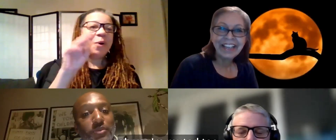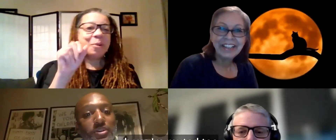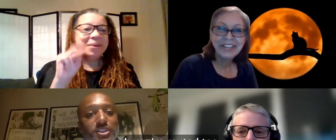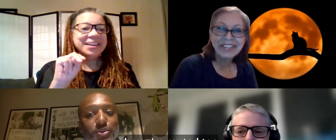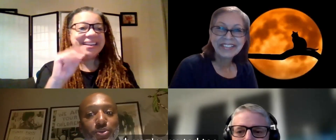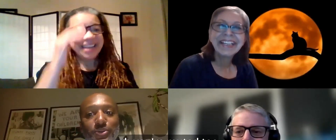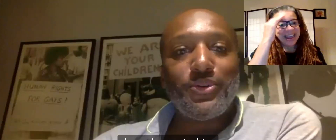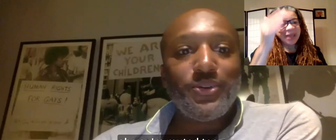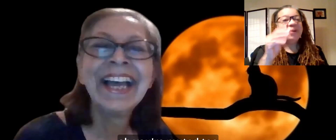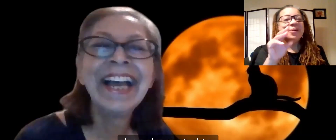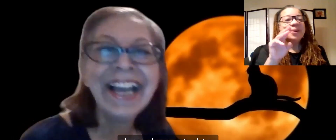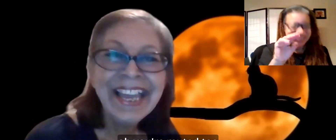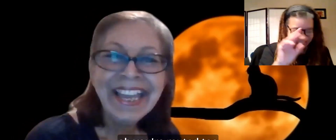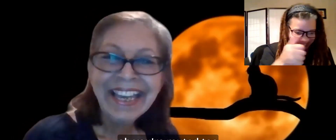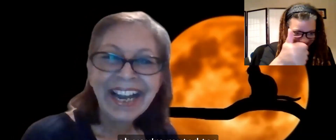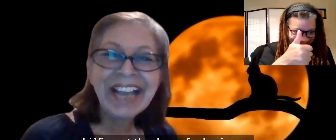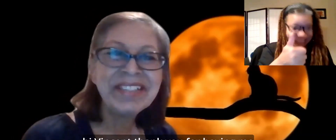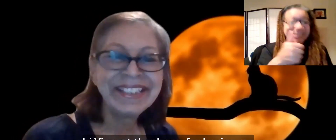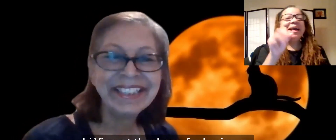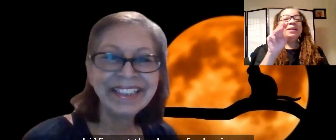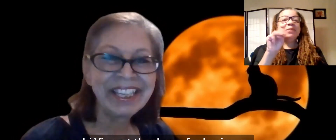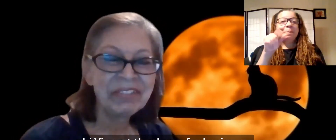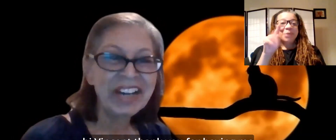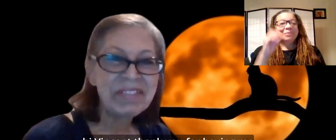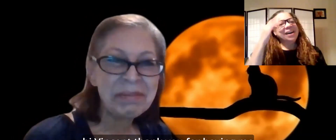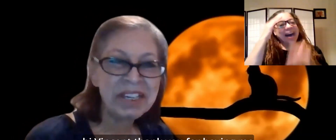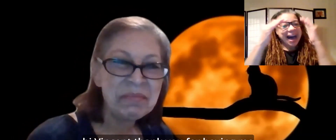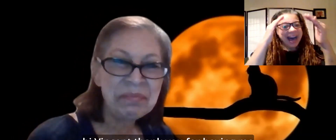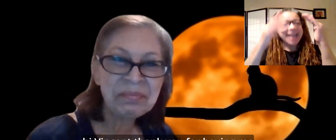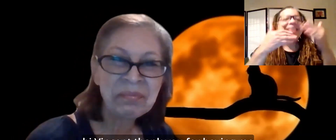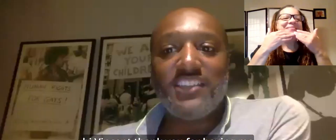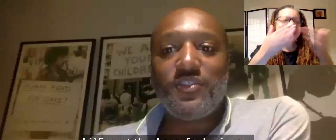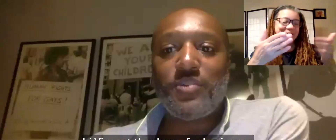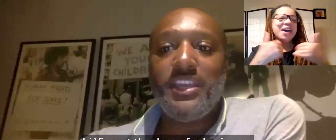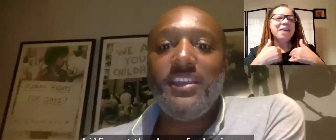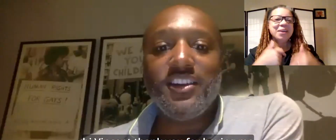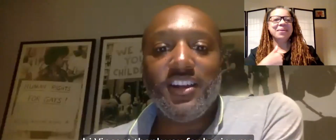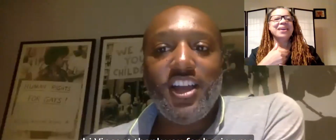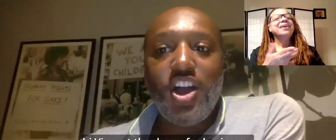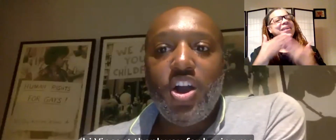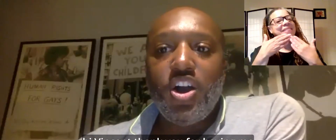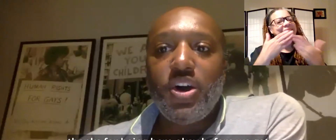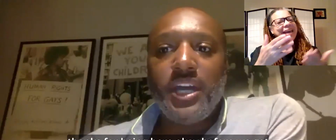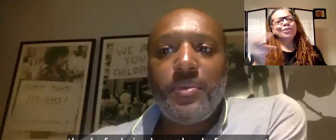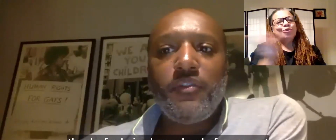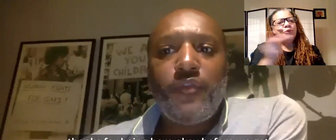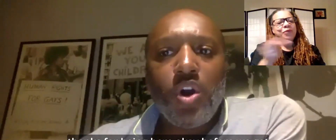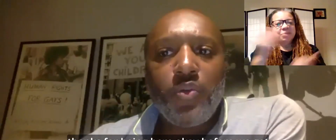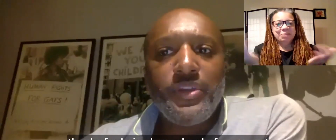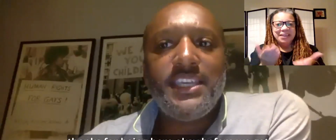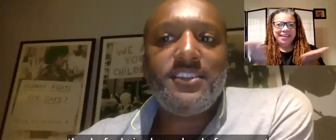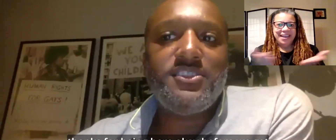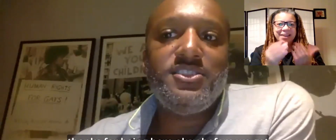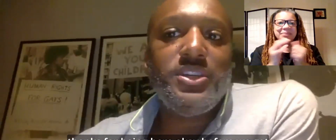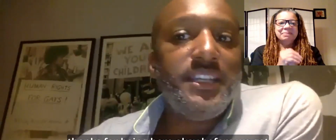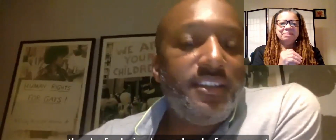Oh, you're muted too. Hi, Vincent. Thank you for having me. Thanks for being here. Okay, before